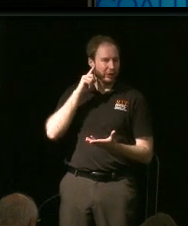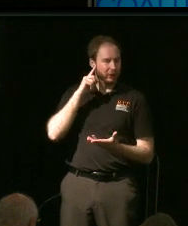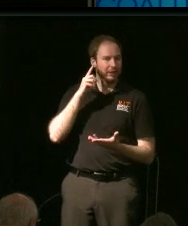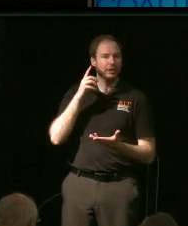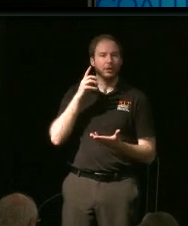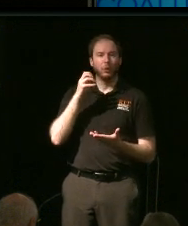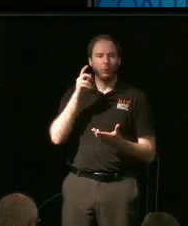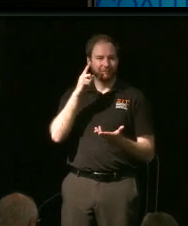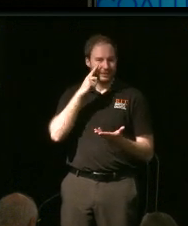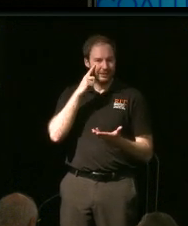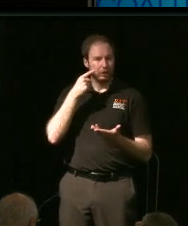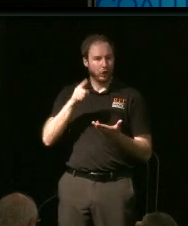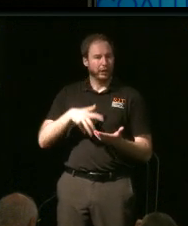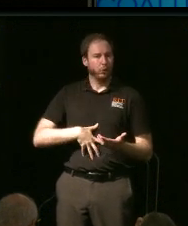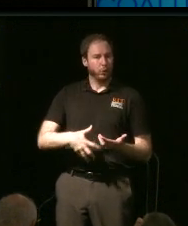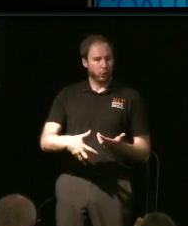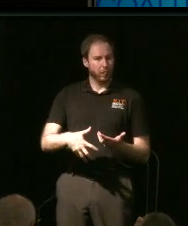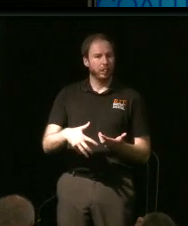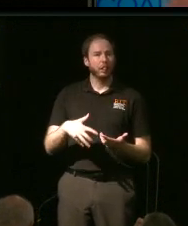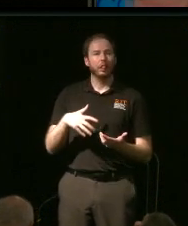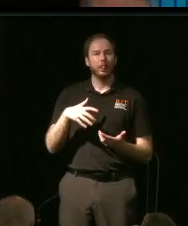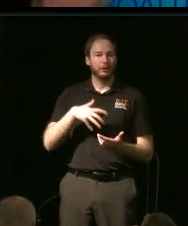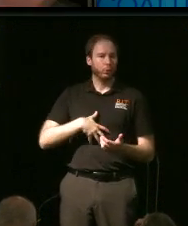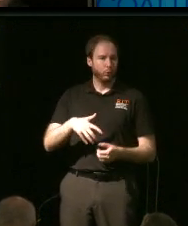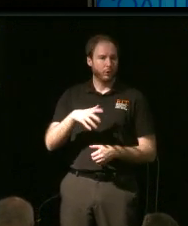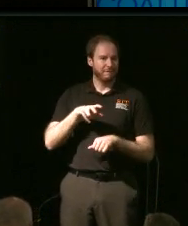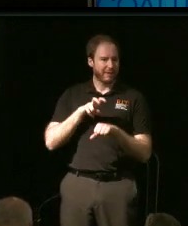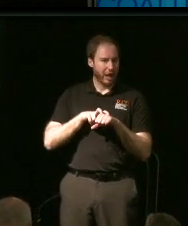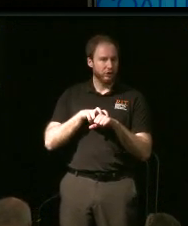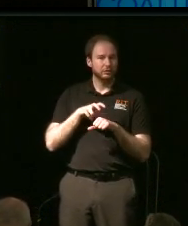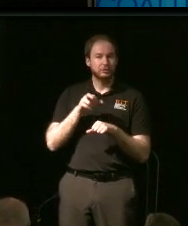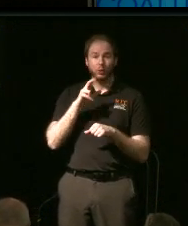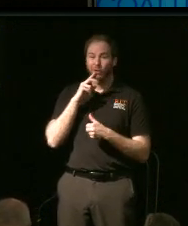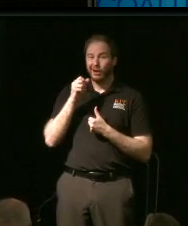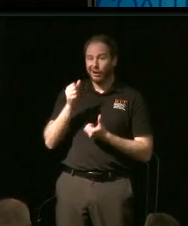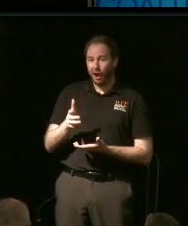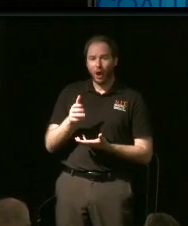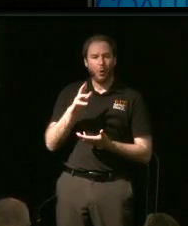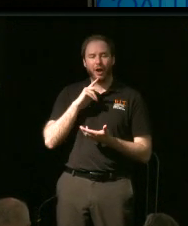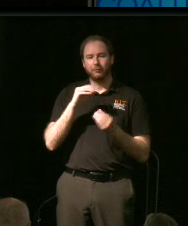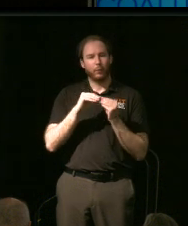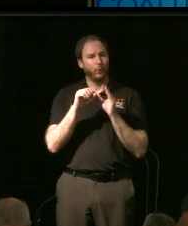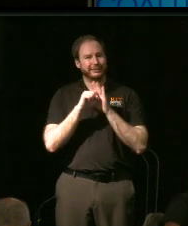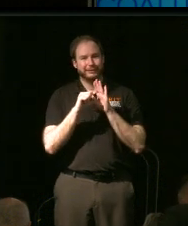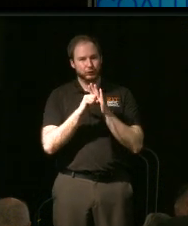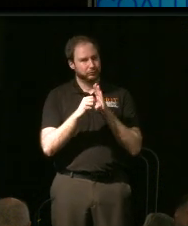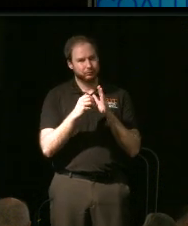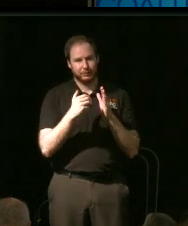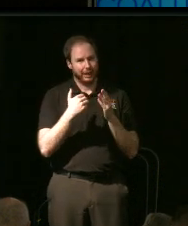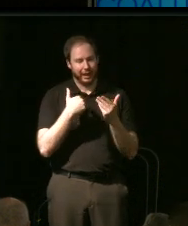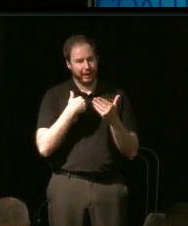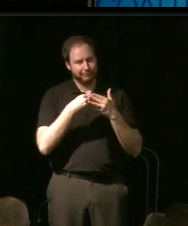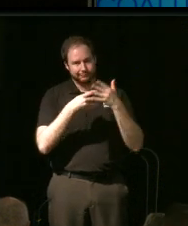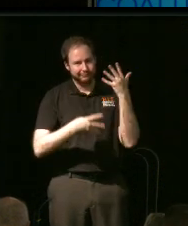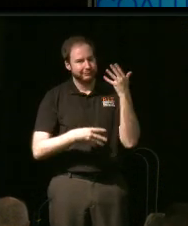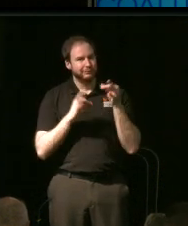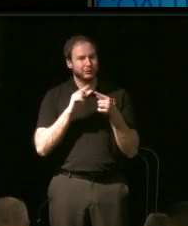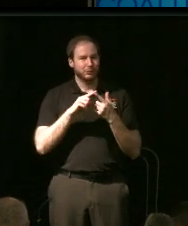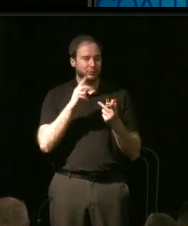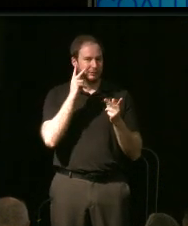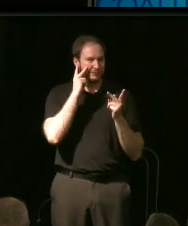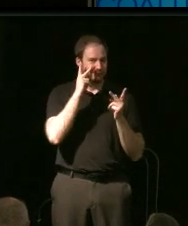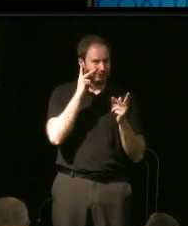vision, an in utero virus. Could it be some other syndrome? There are lots of syndromes that have to do with vision